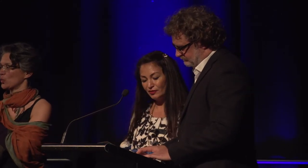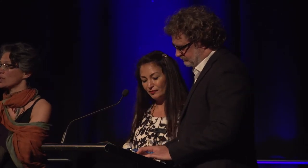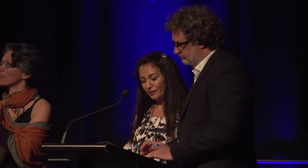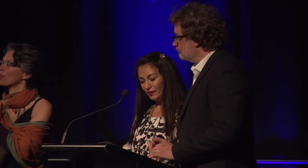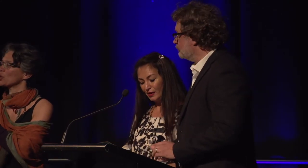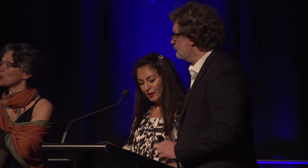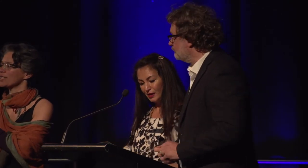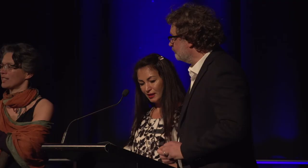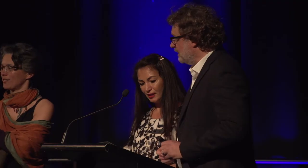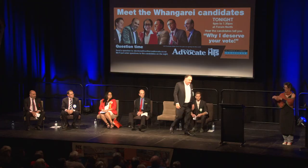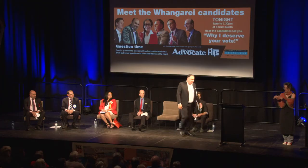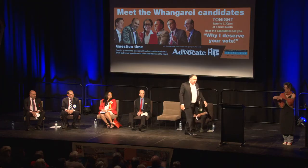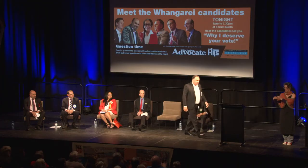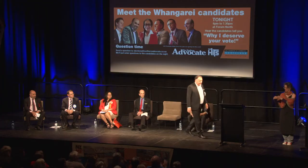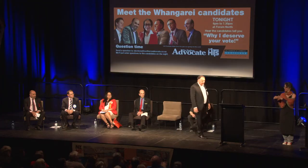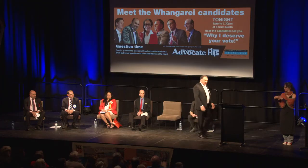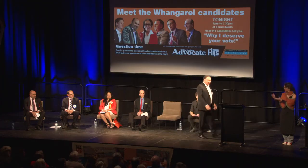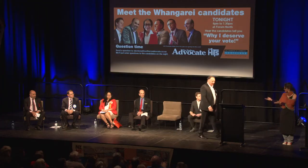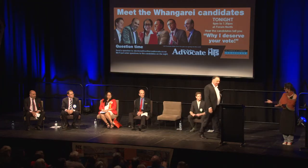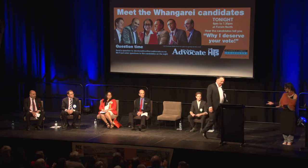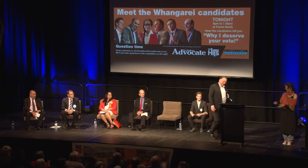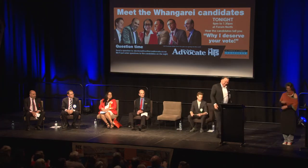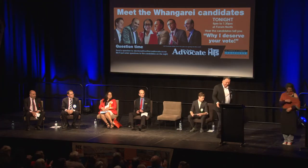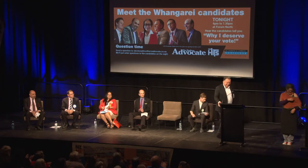lectern. Kia ora, Shane.